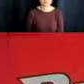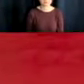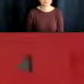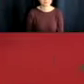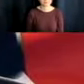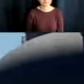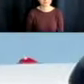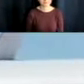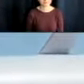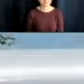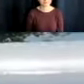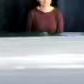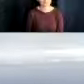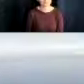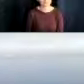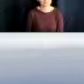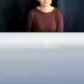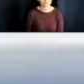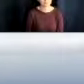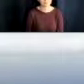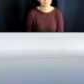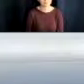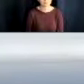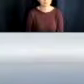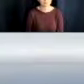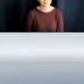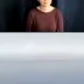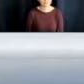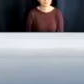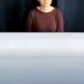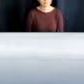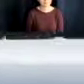There it is here. The ramp is set up.